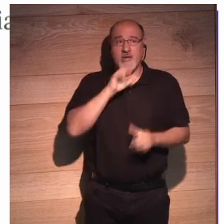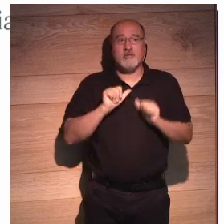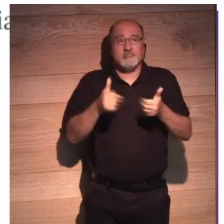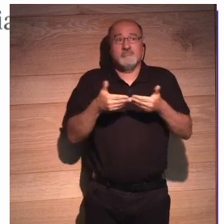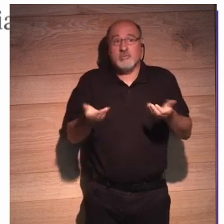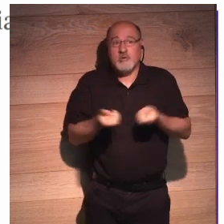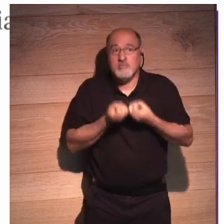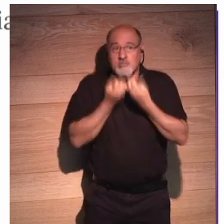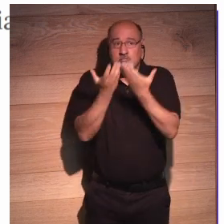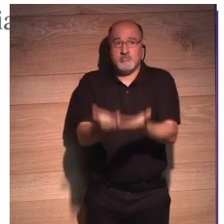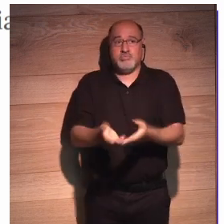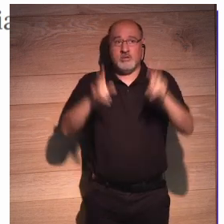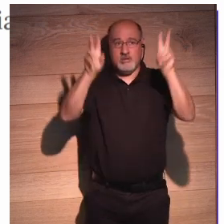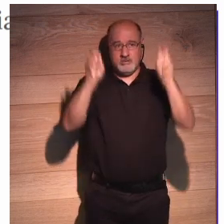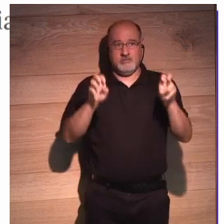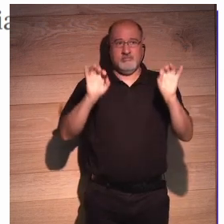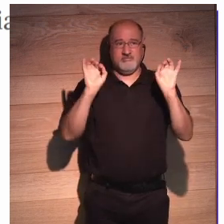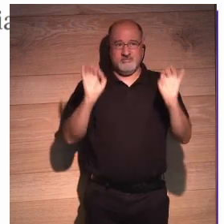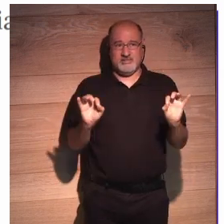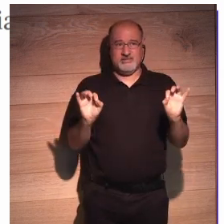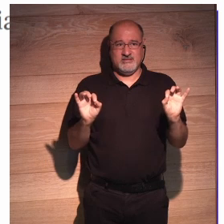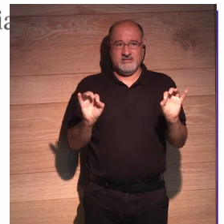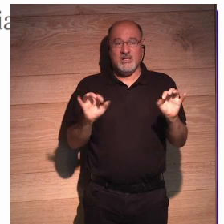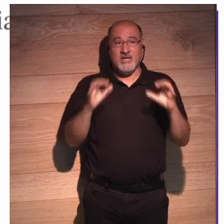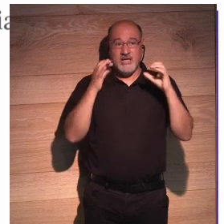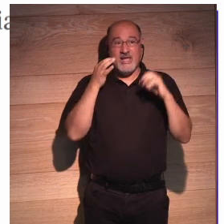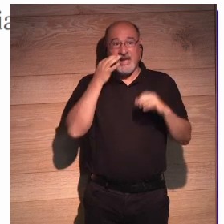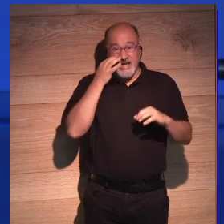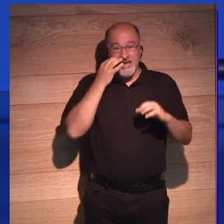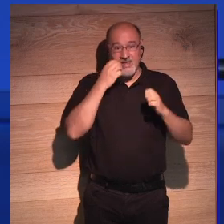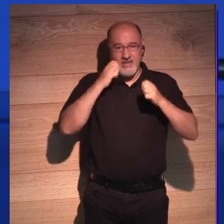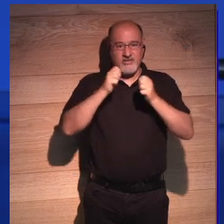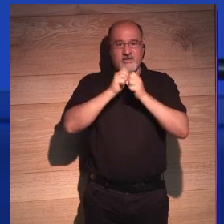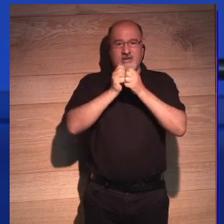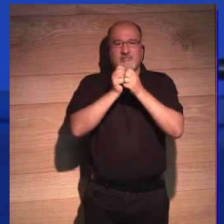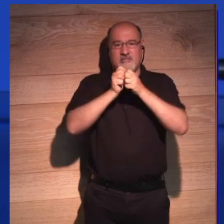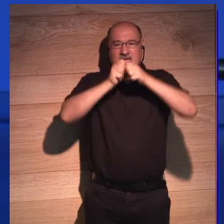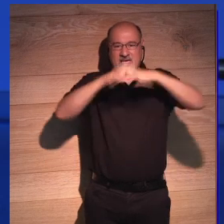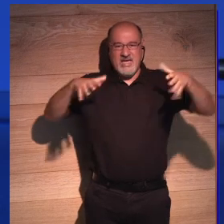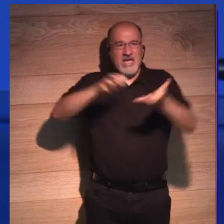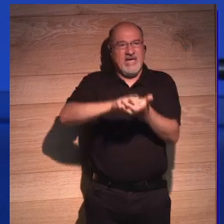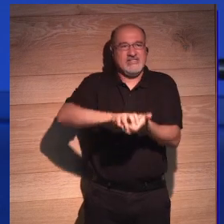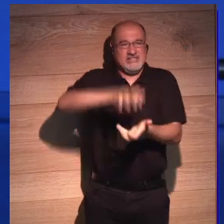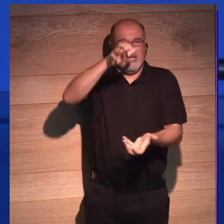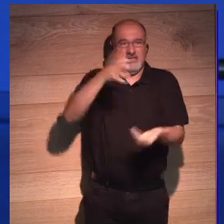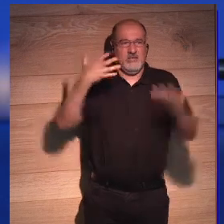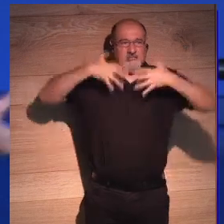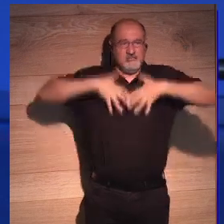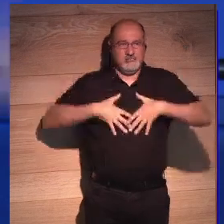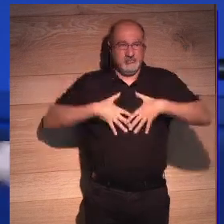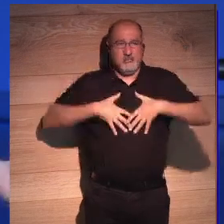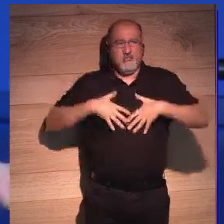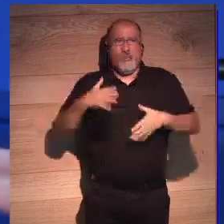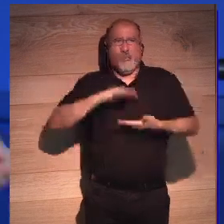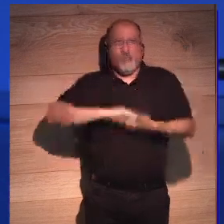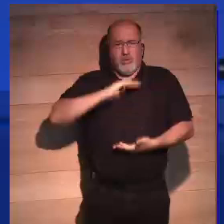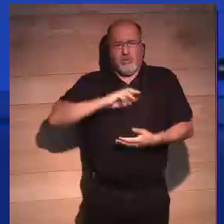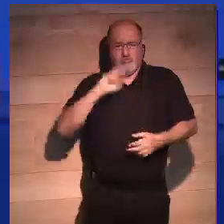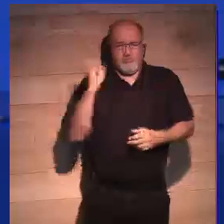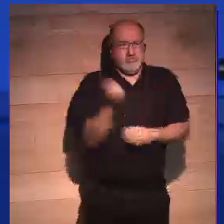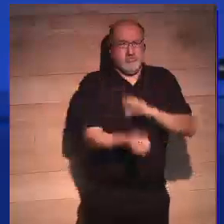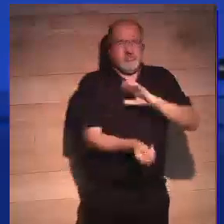about XR as an art form. There is so much potential, and to see that the Foundation